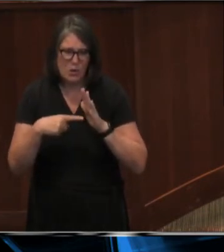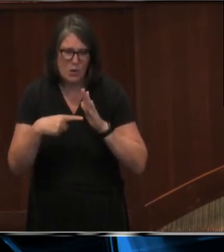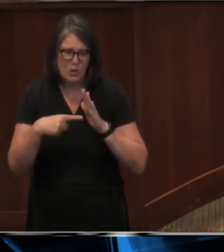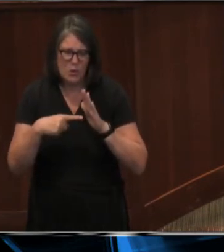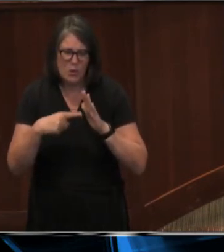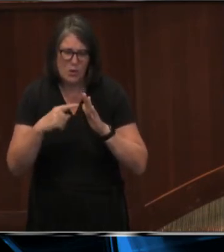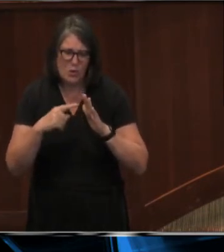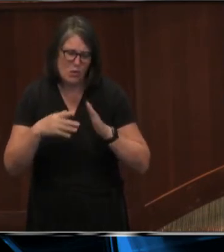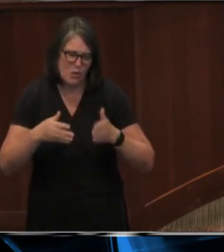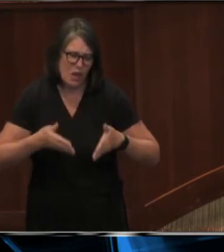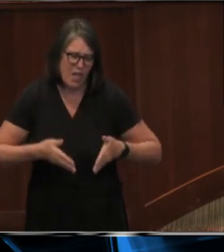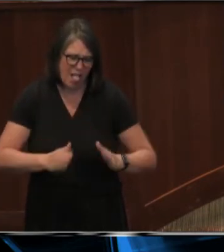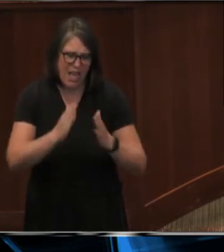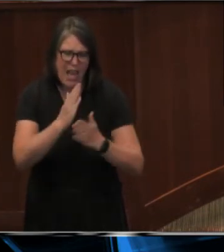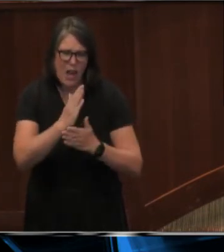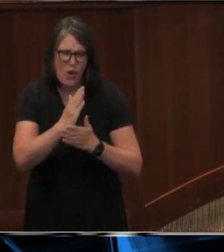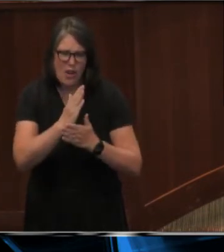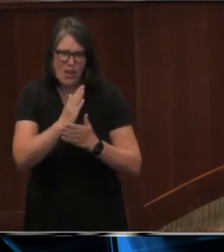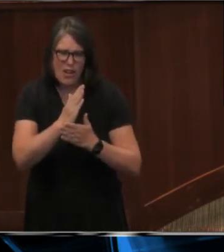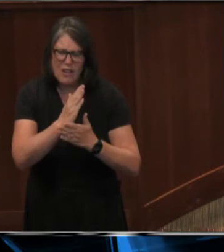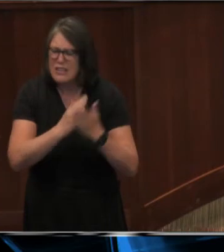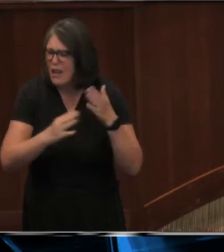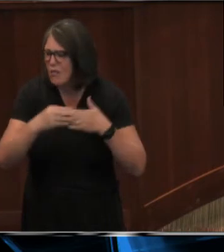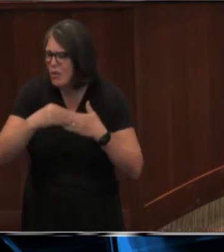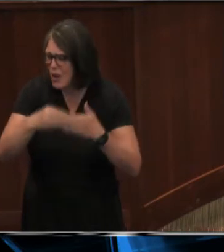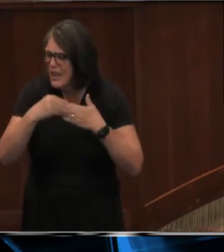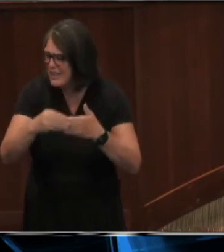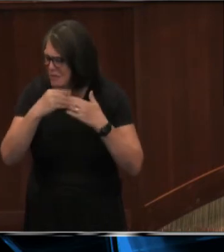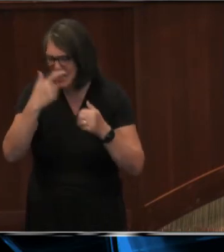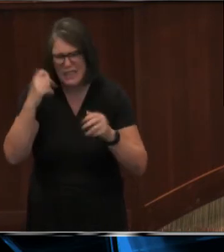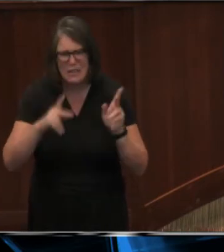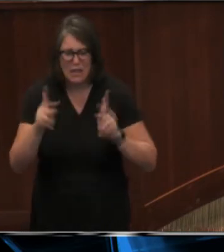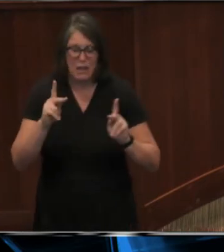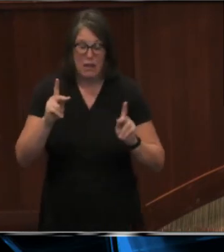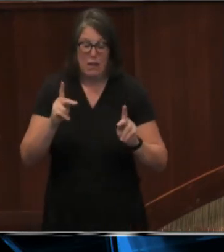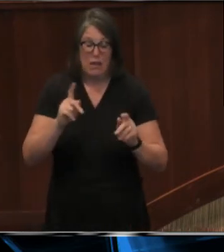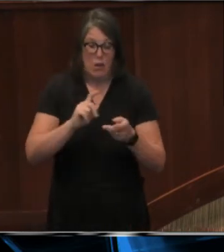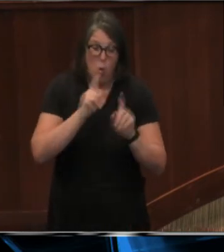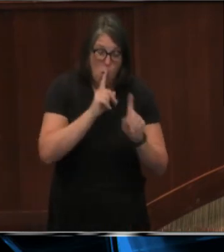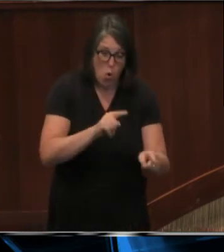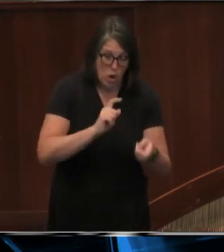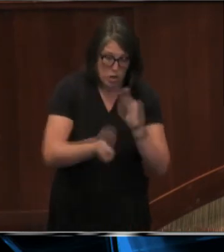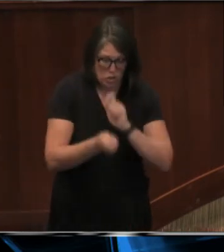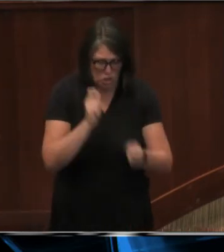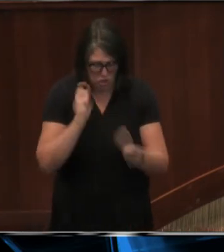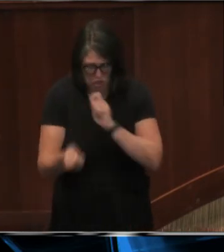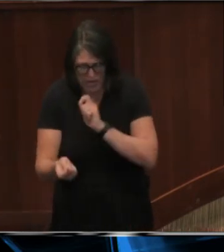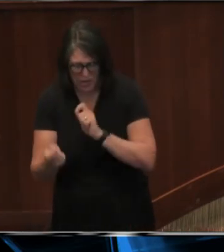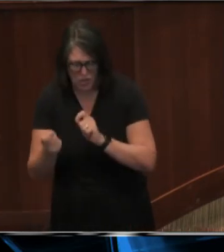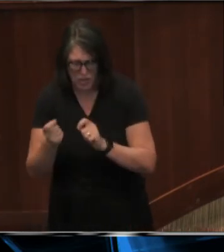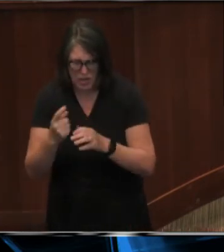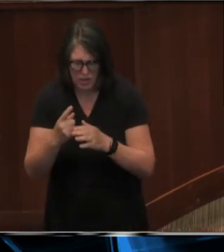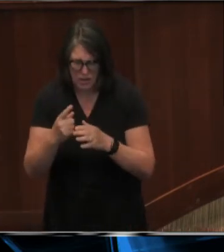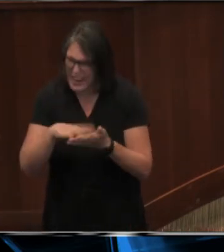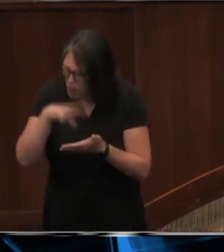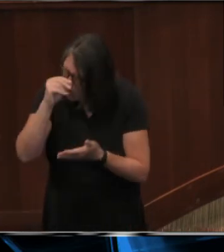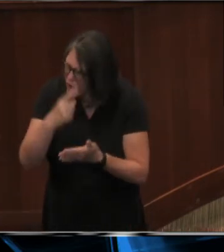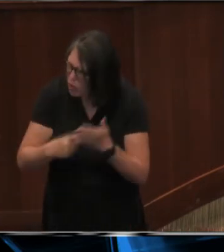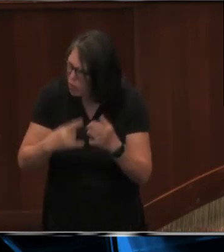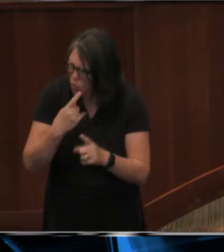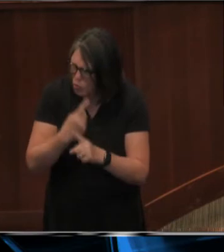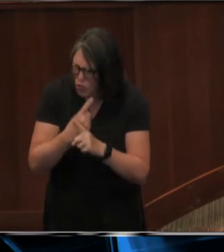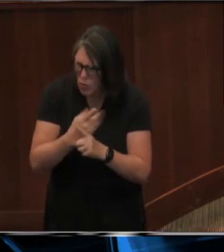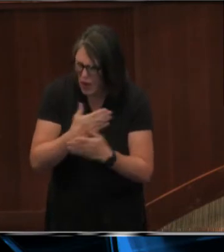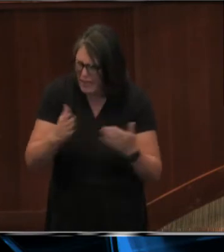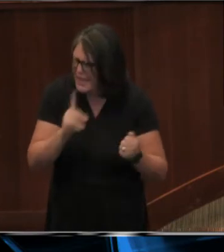to the different changing orders and information, and learning what that right thing is to do,